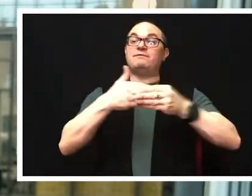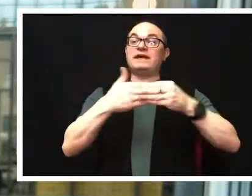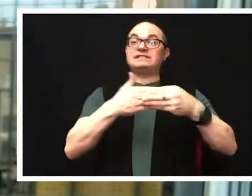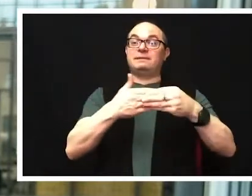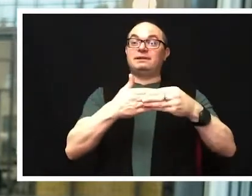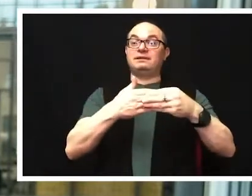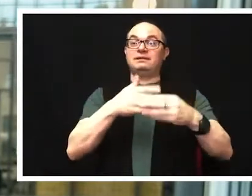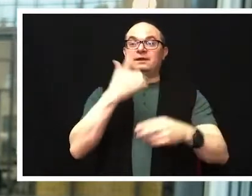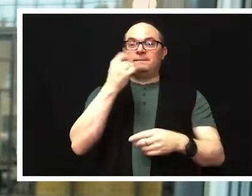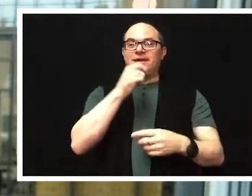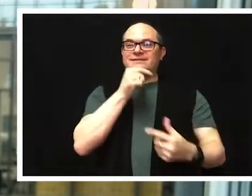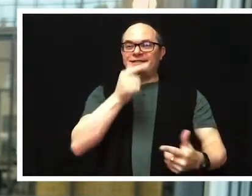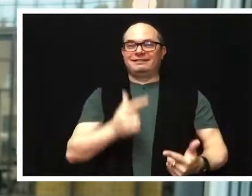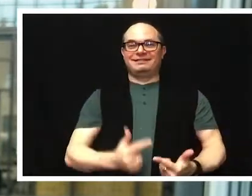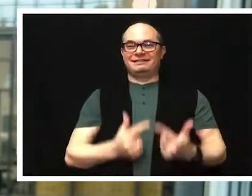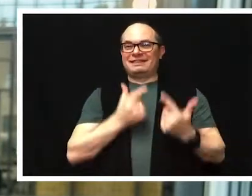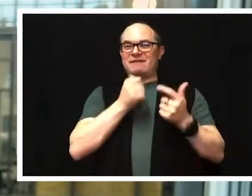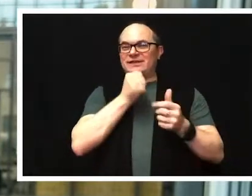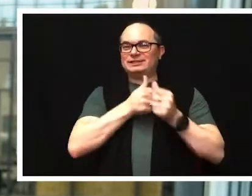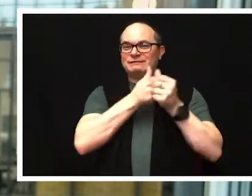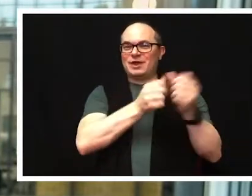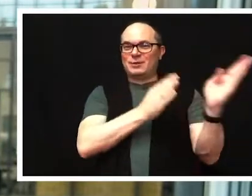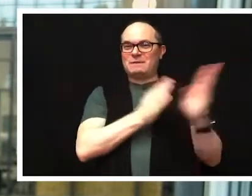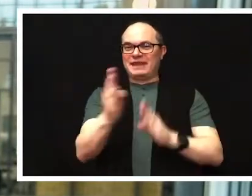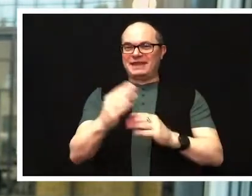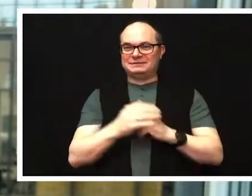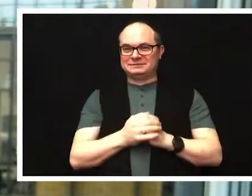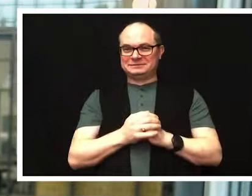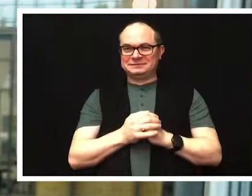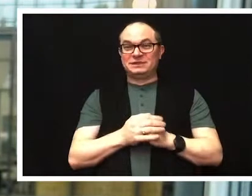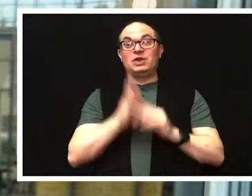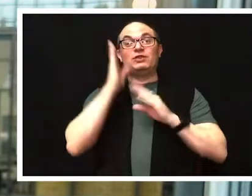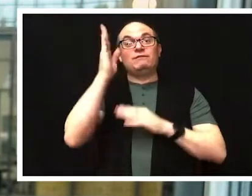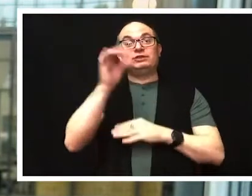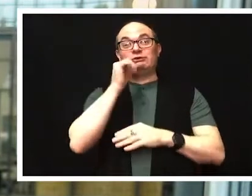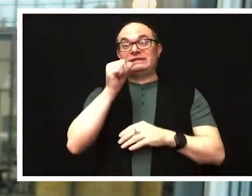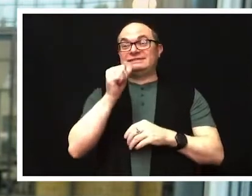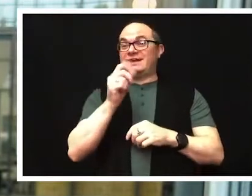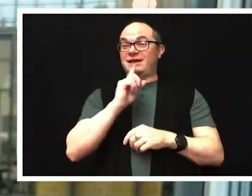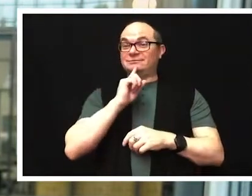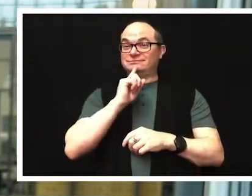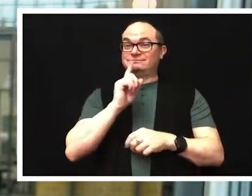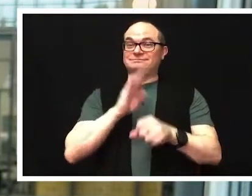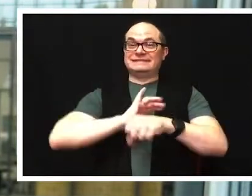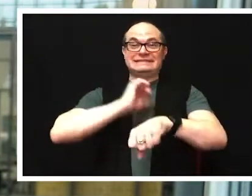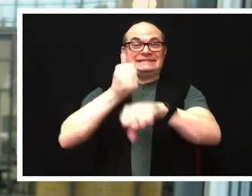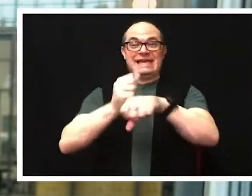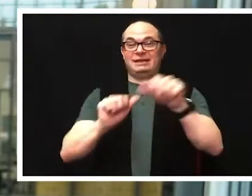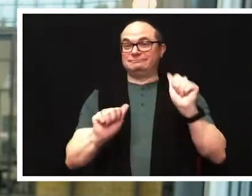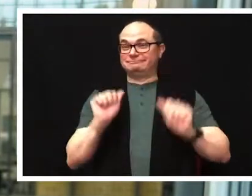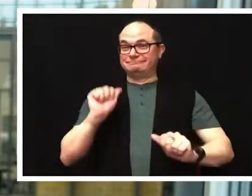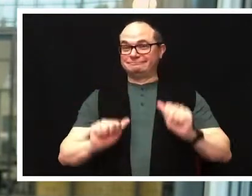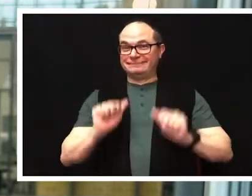because life doesn't always go as planned. The future is uncertain, but I know because of